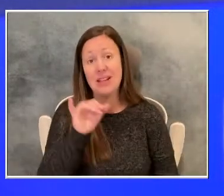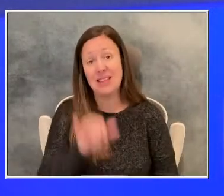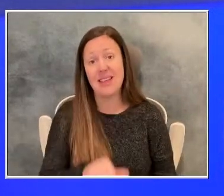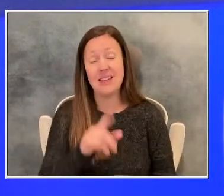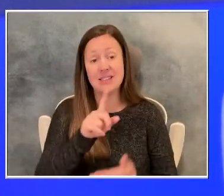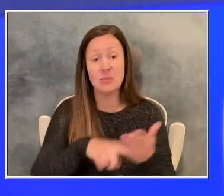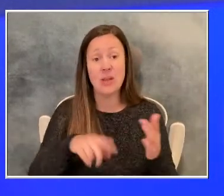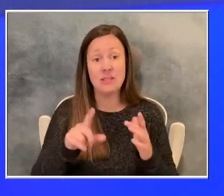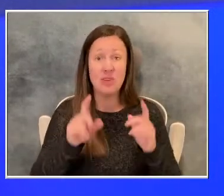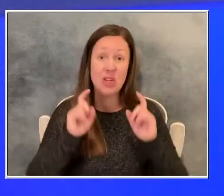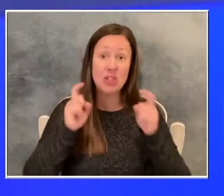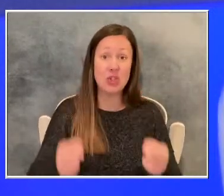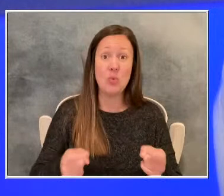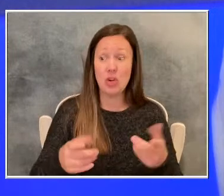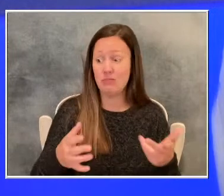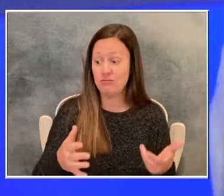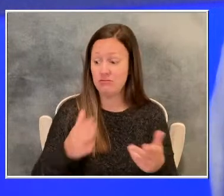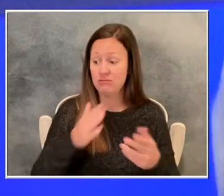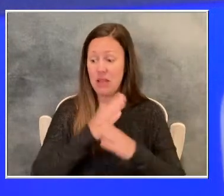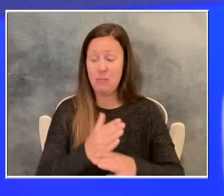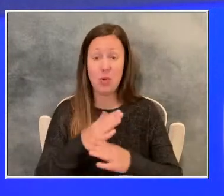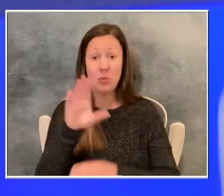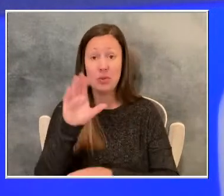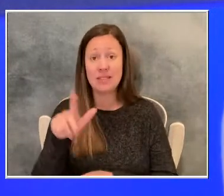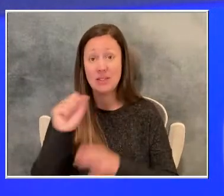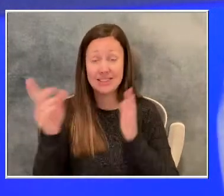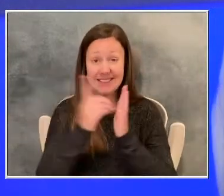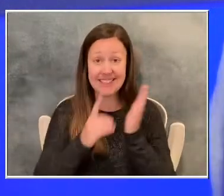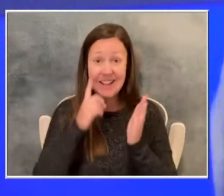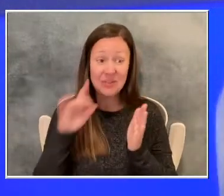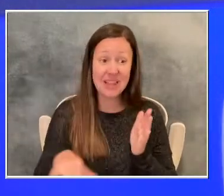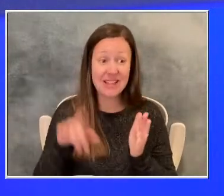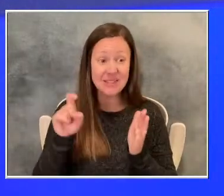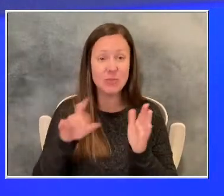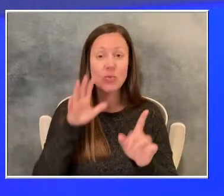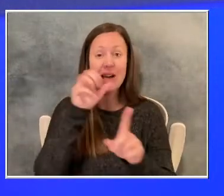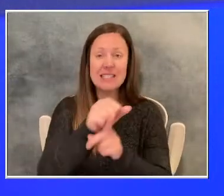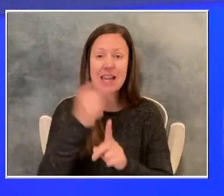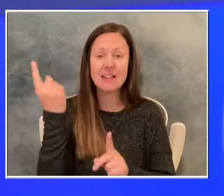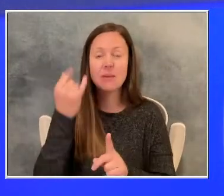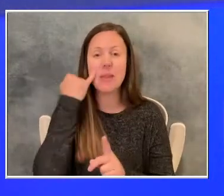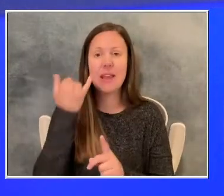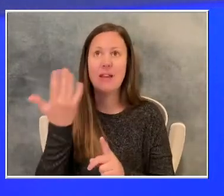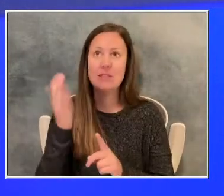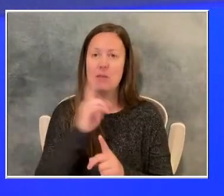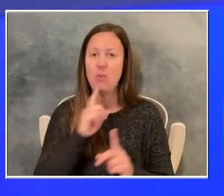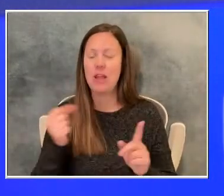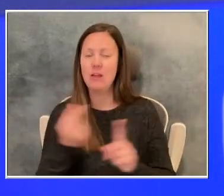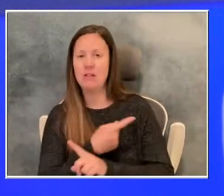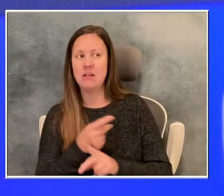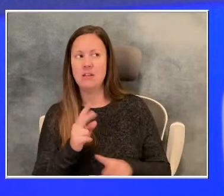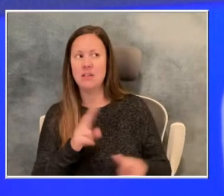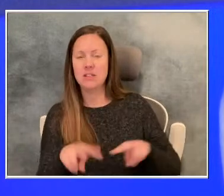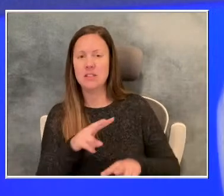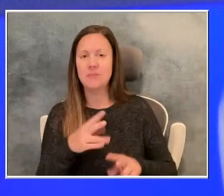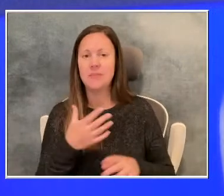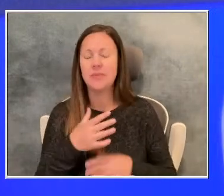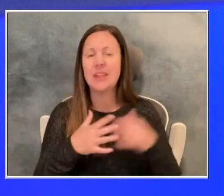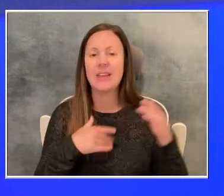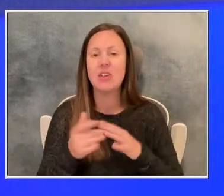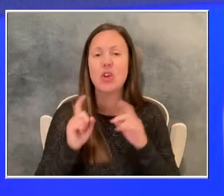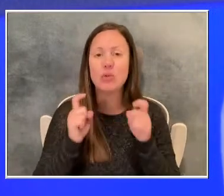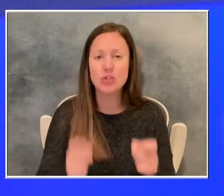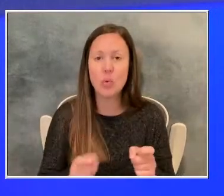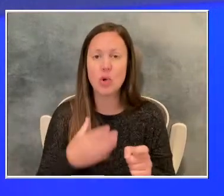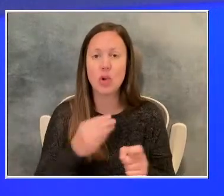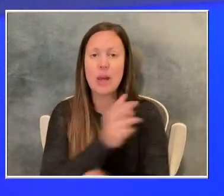cells are designed to do. They are designed to attack something that looks foreign to them. And even though the donor and the recipient are well